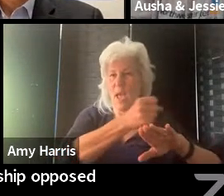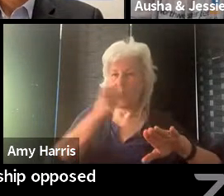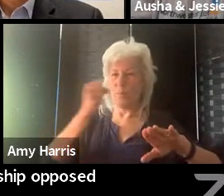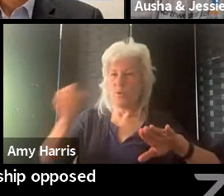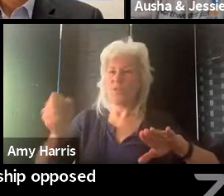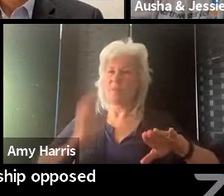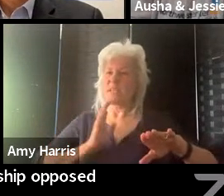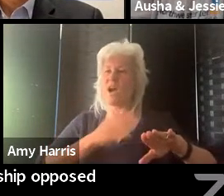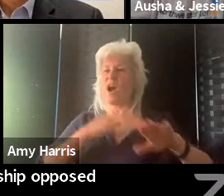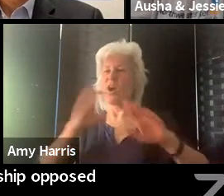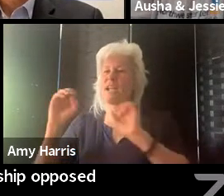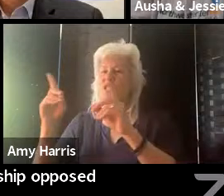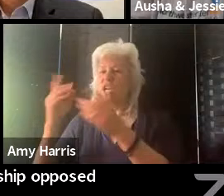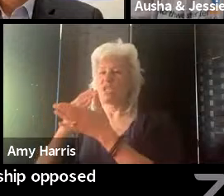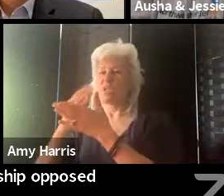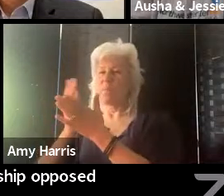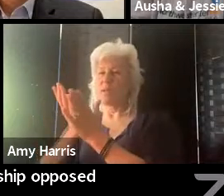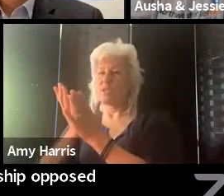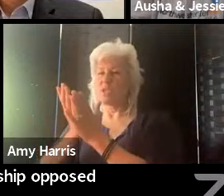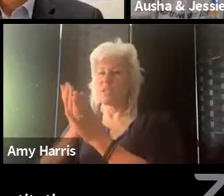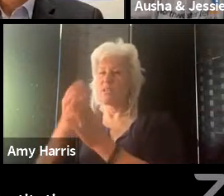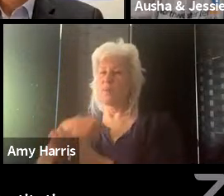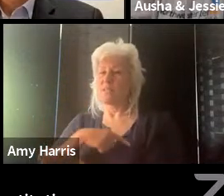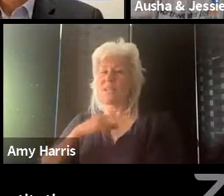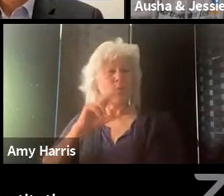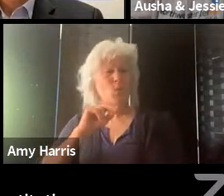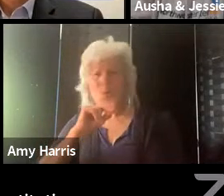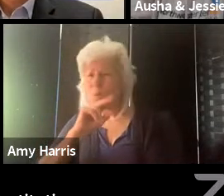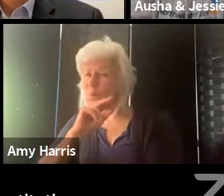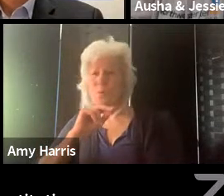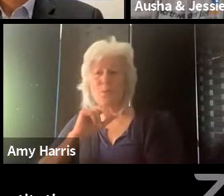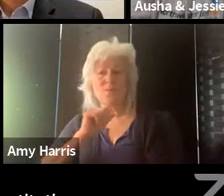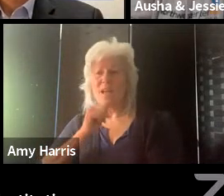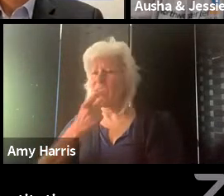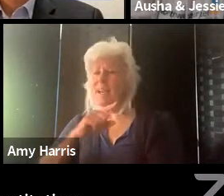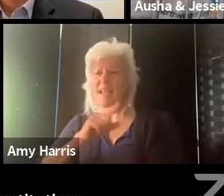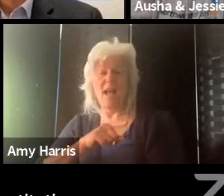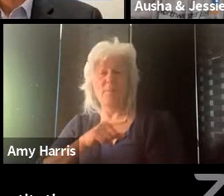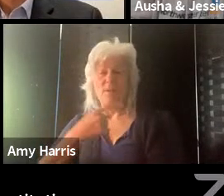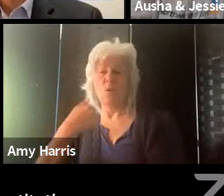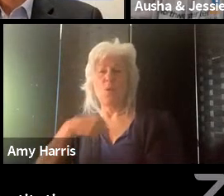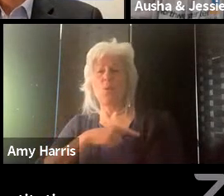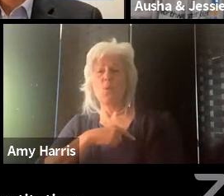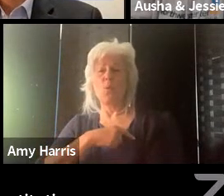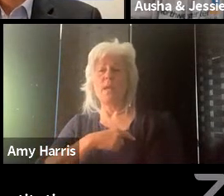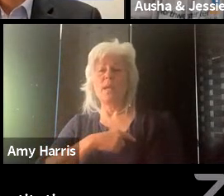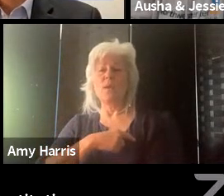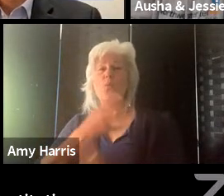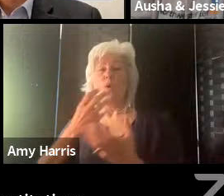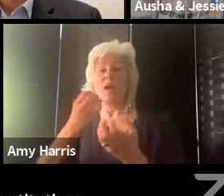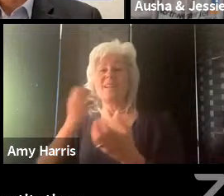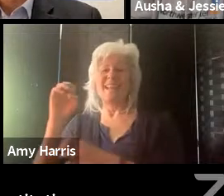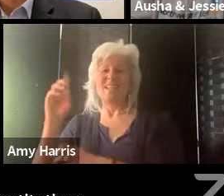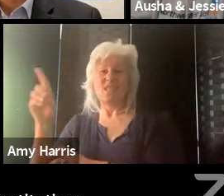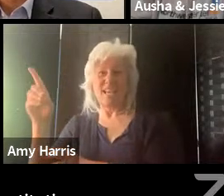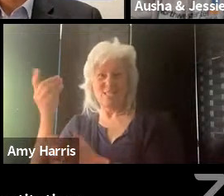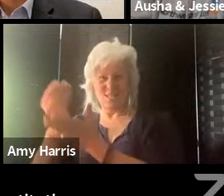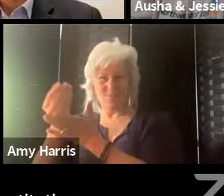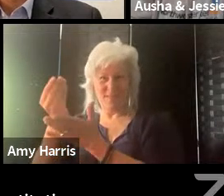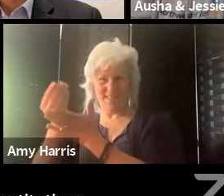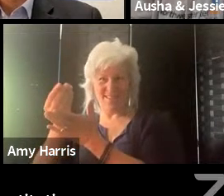our education budget. And we assured them that was not the case at all. We were going after education dollars.